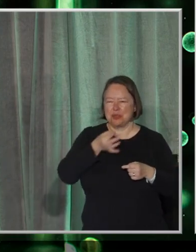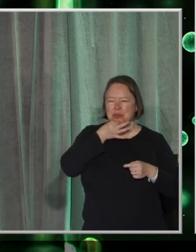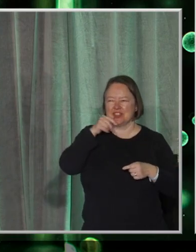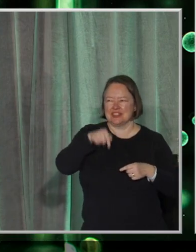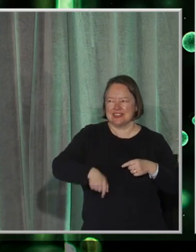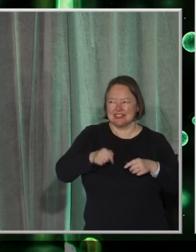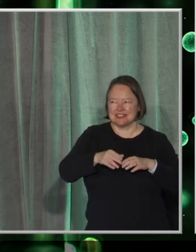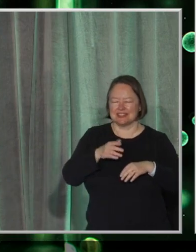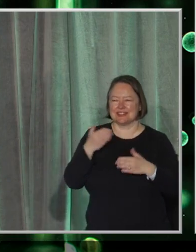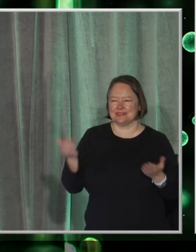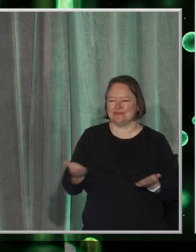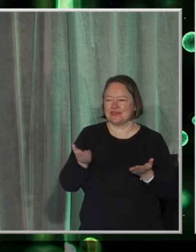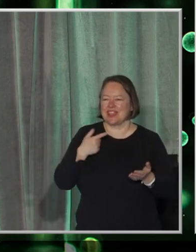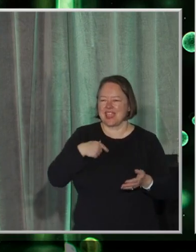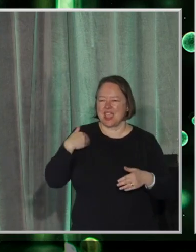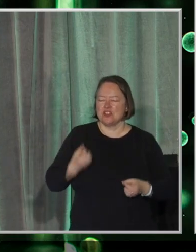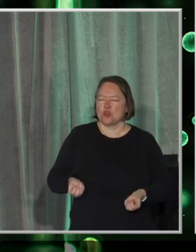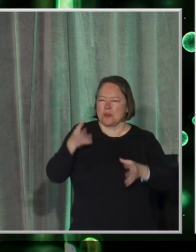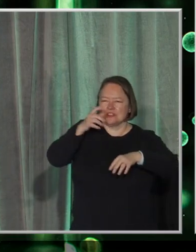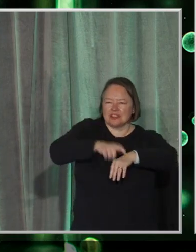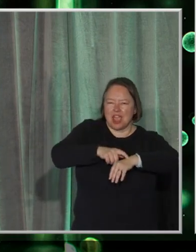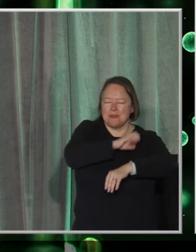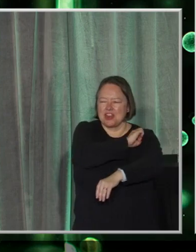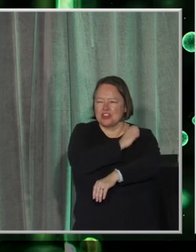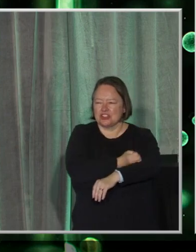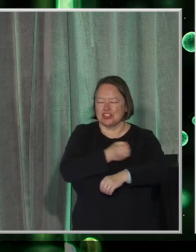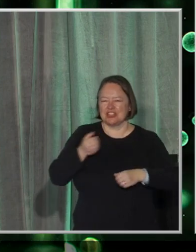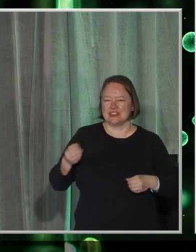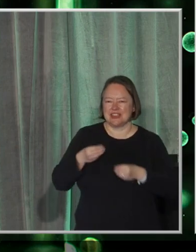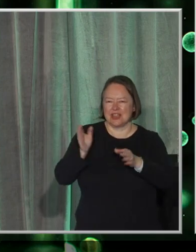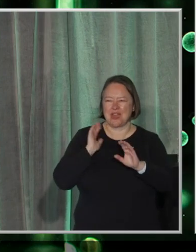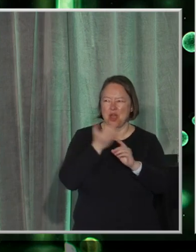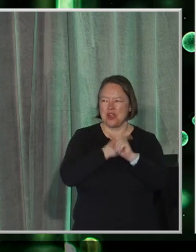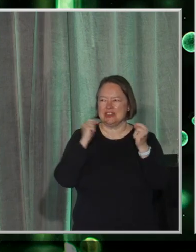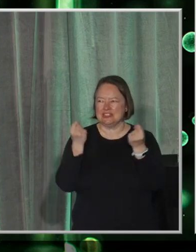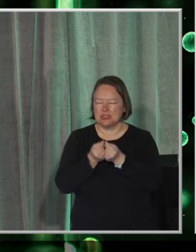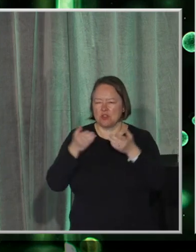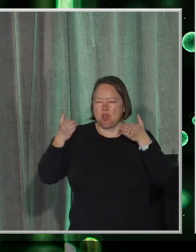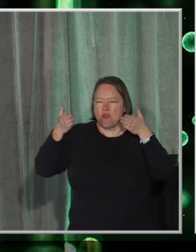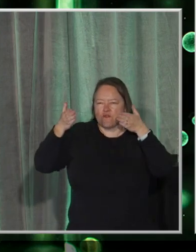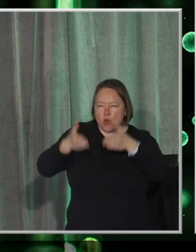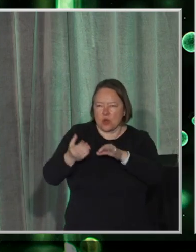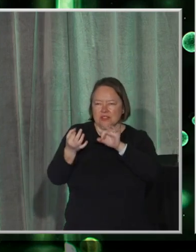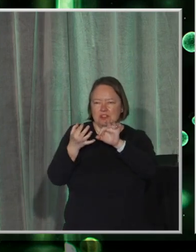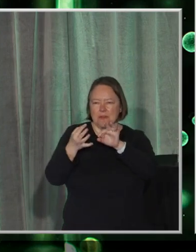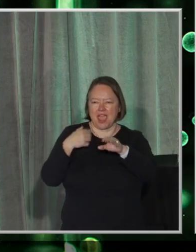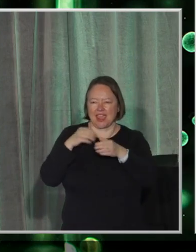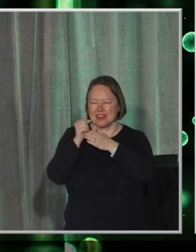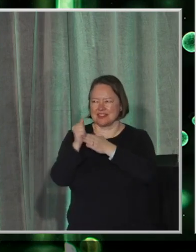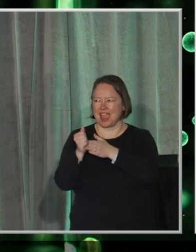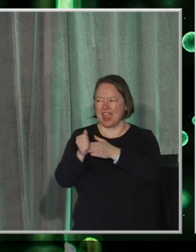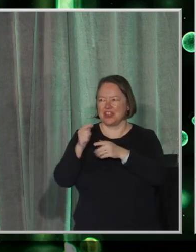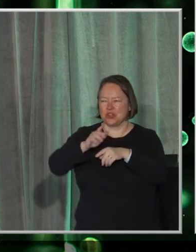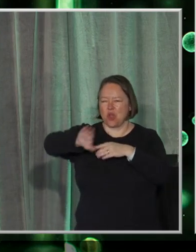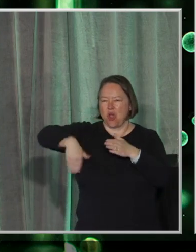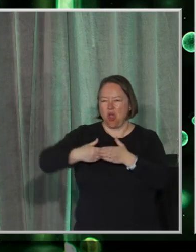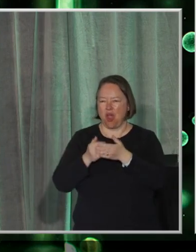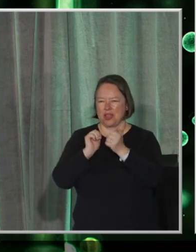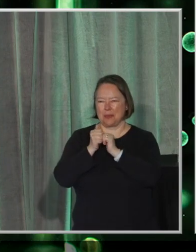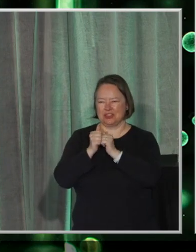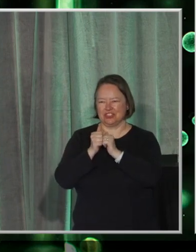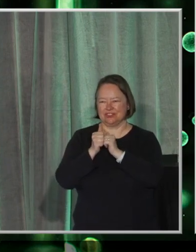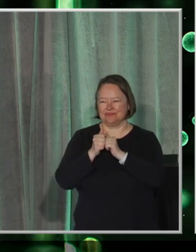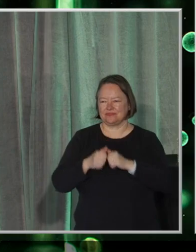given an enormous amount of time and energy to provide our teams with focused feedback and guidance throughout the whole